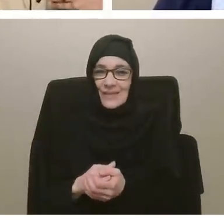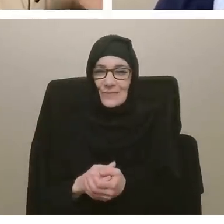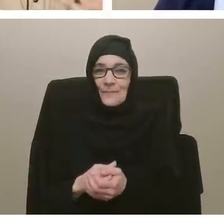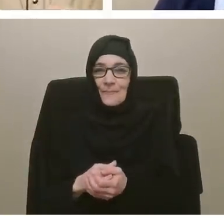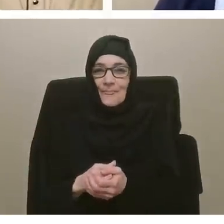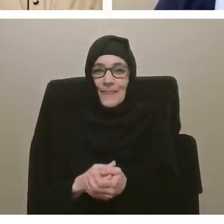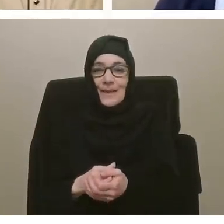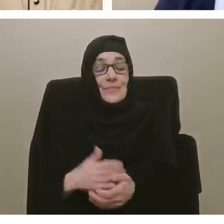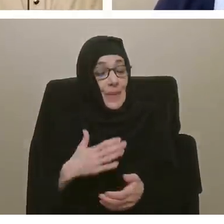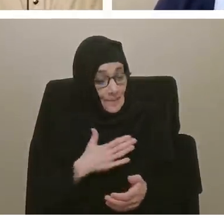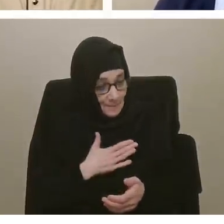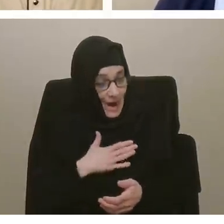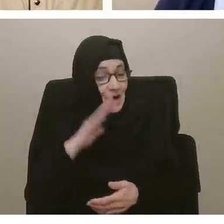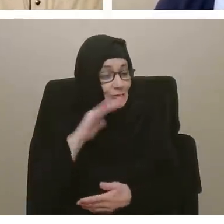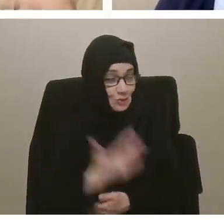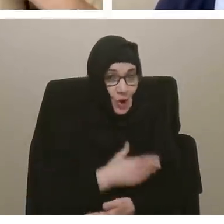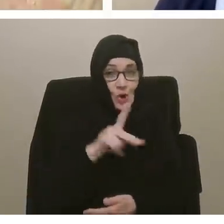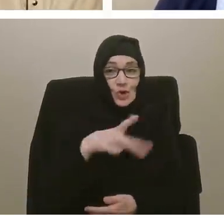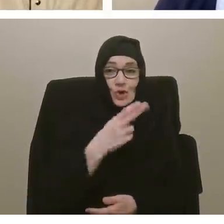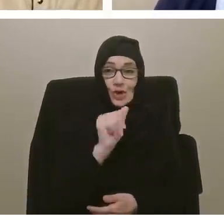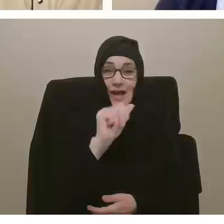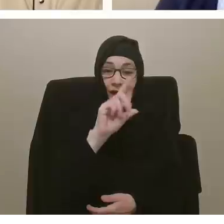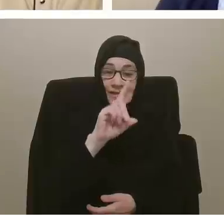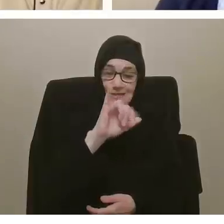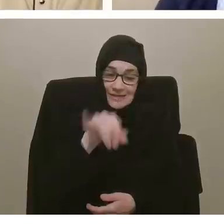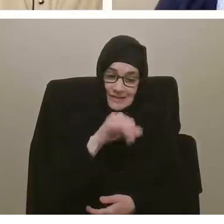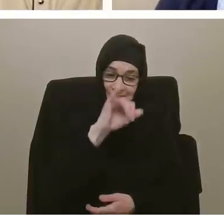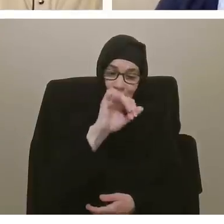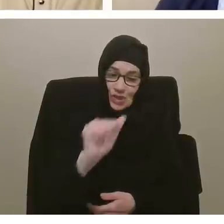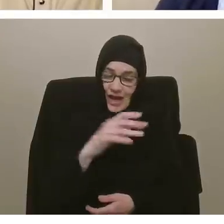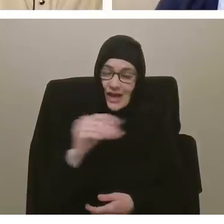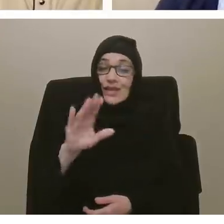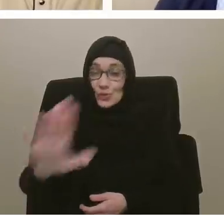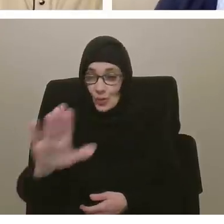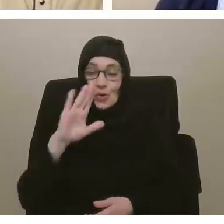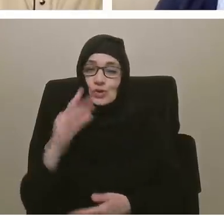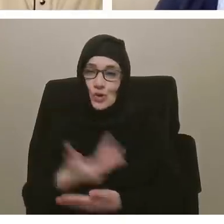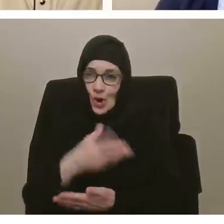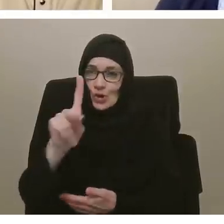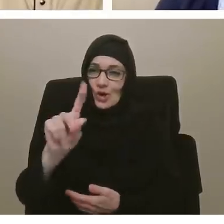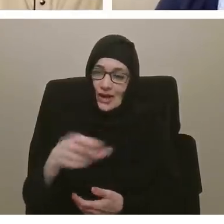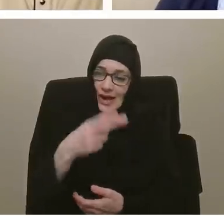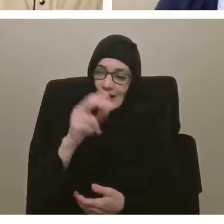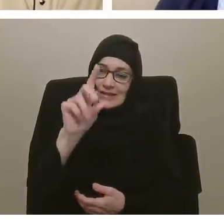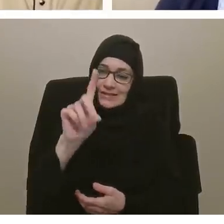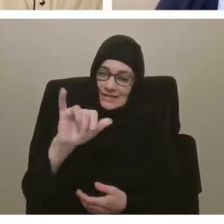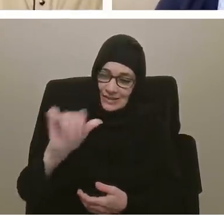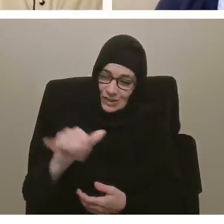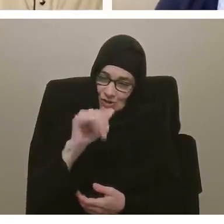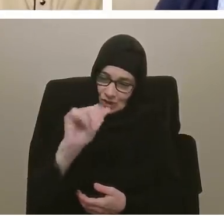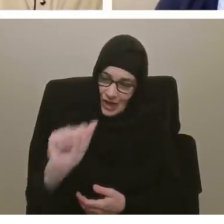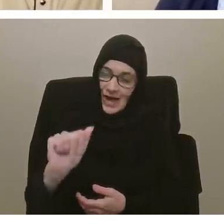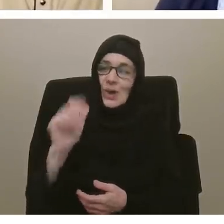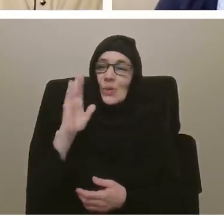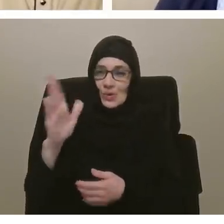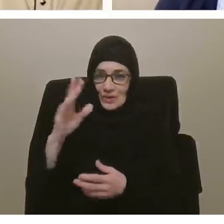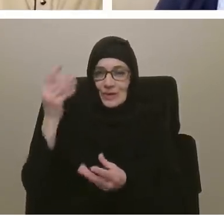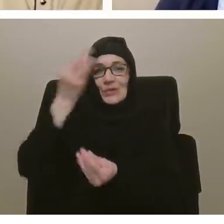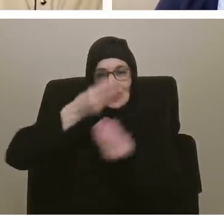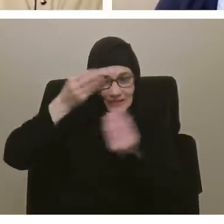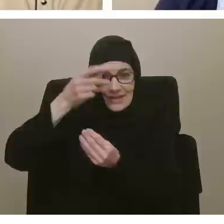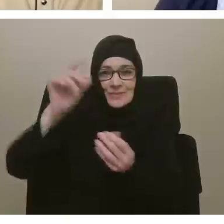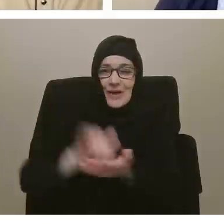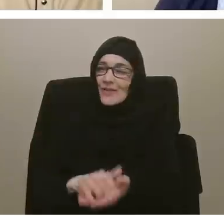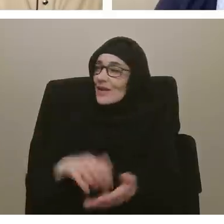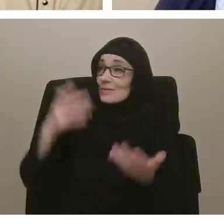My Khadija and your Khadija and Arwa and all of them reflecting, inshallah, you never know. You know, may Allah